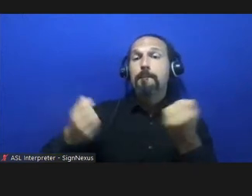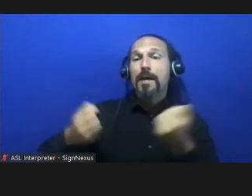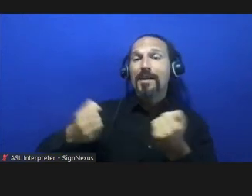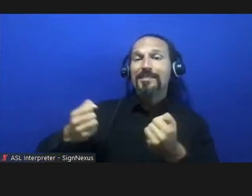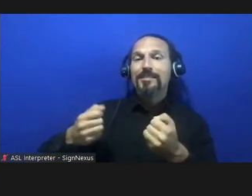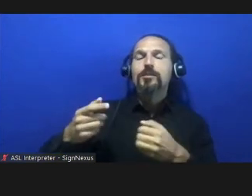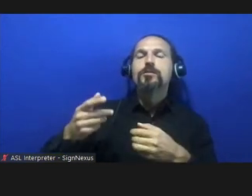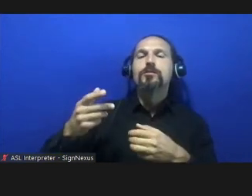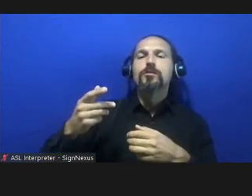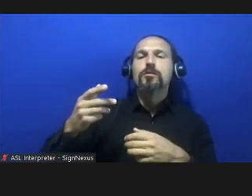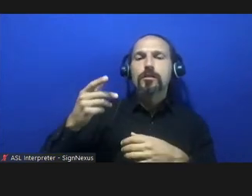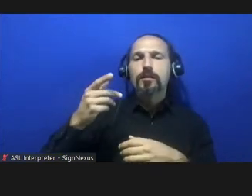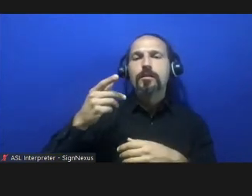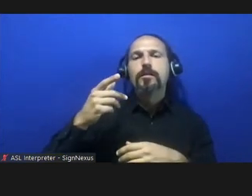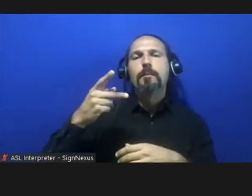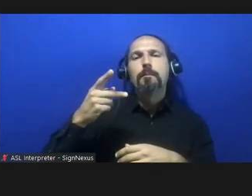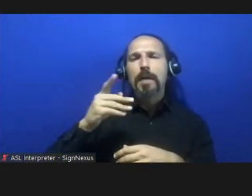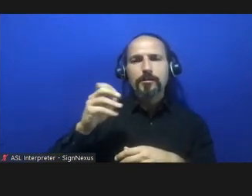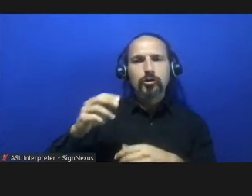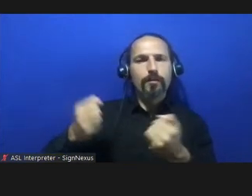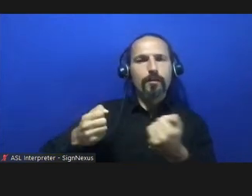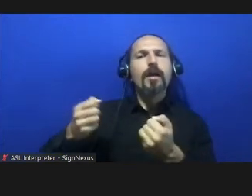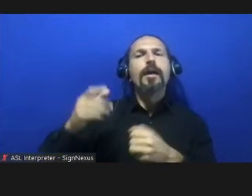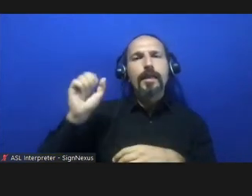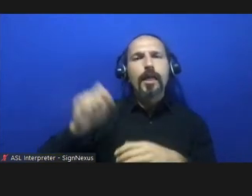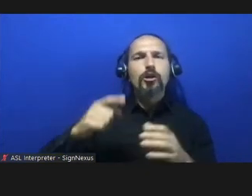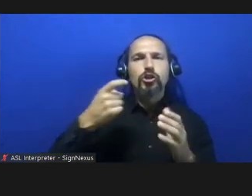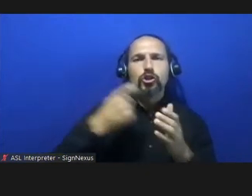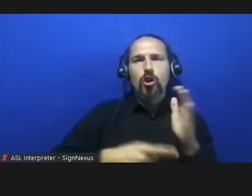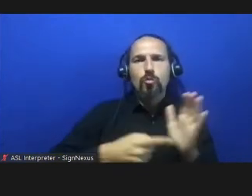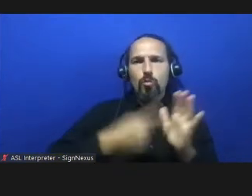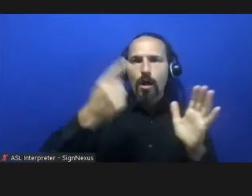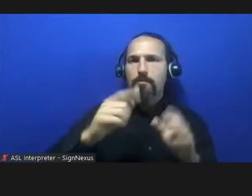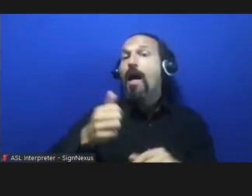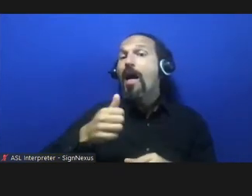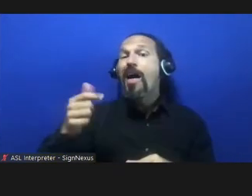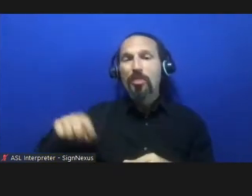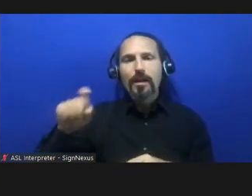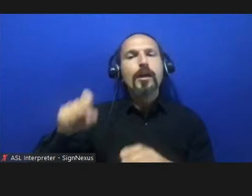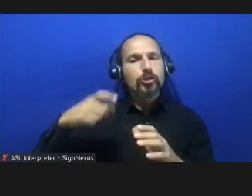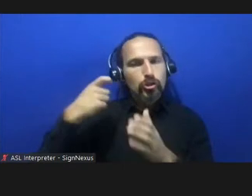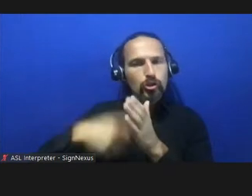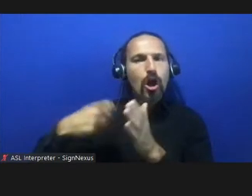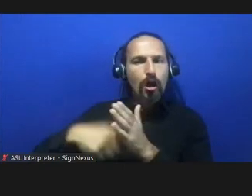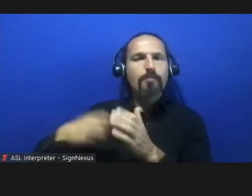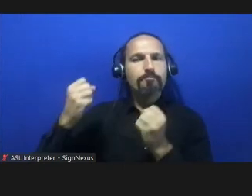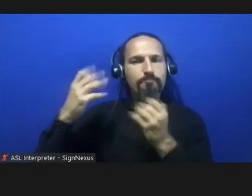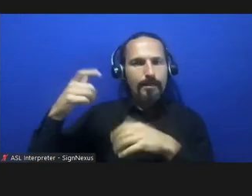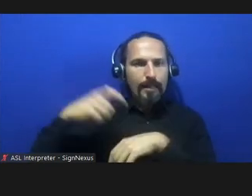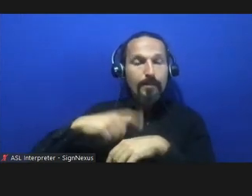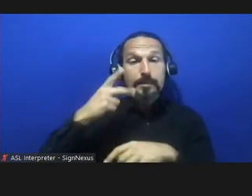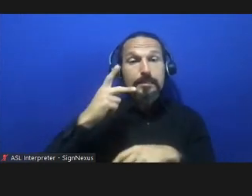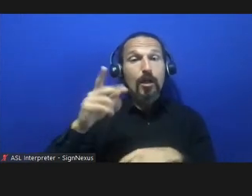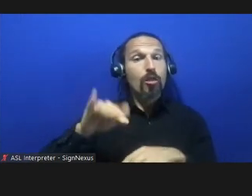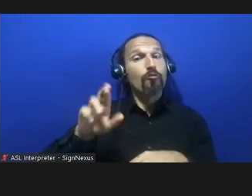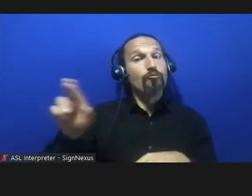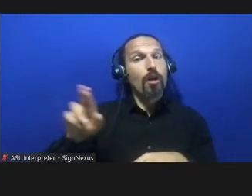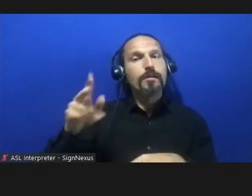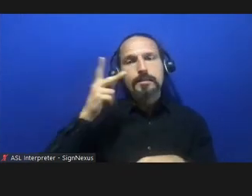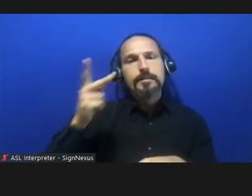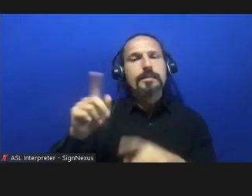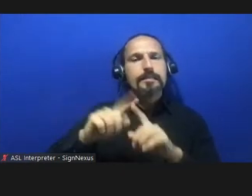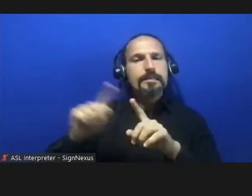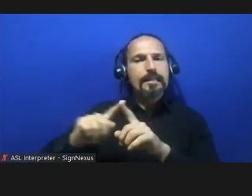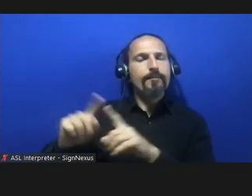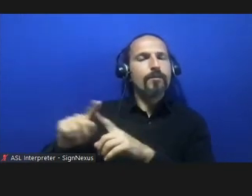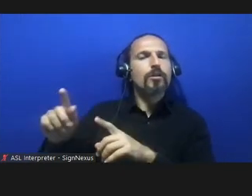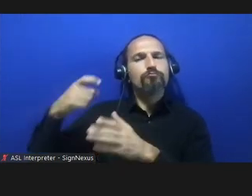only once per day but other vehicles could be charged more than that and as you read across to the right you will see under each of the different tolling scenarios